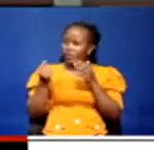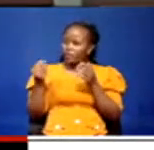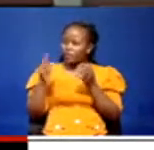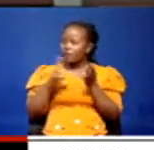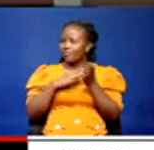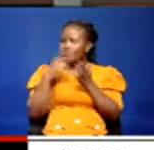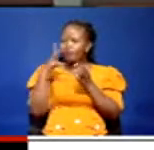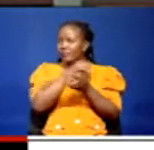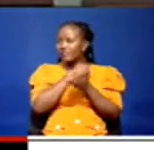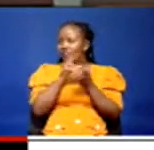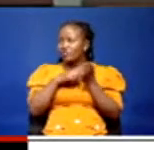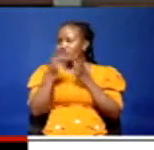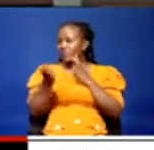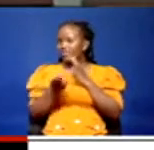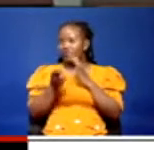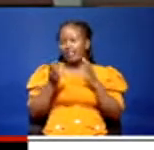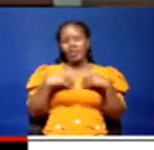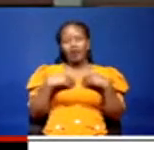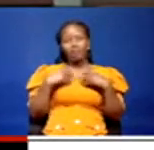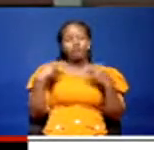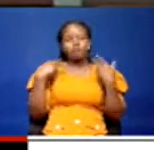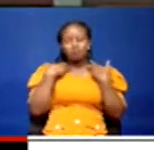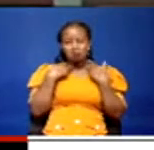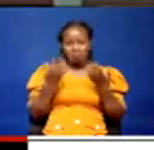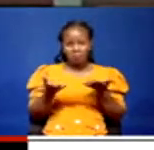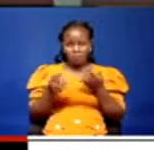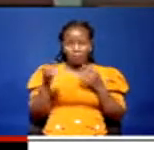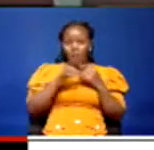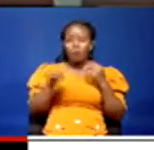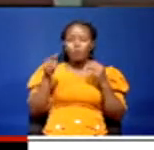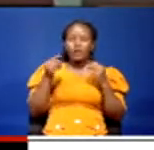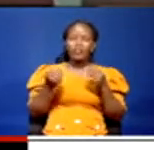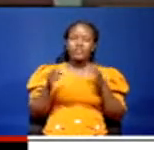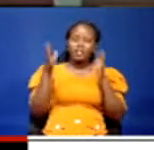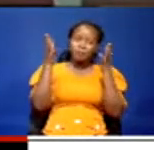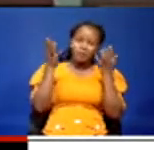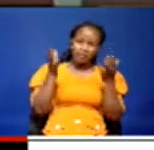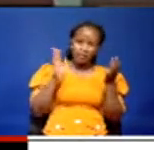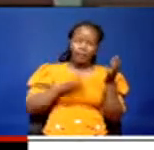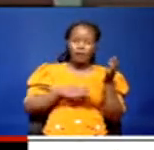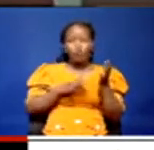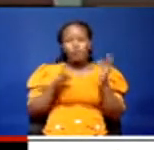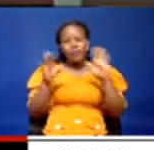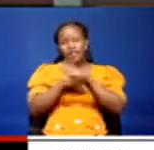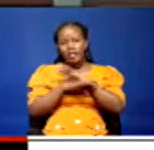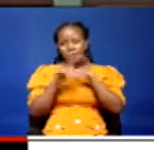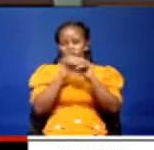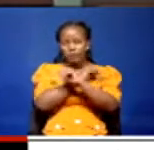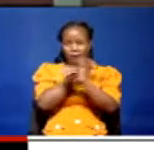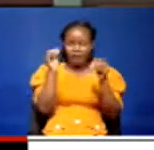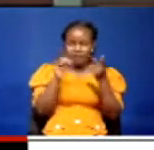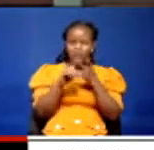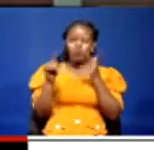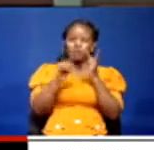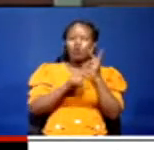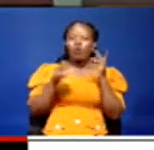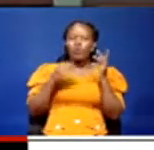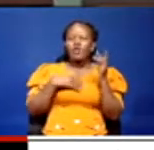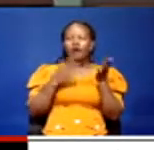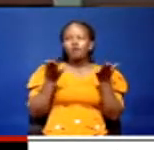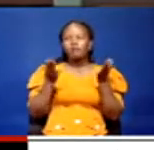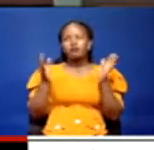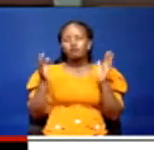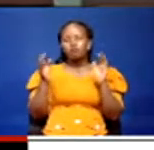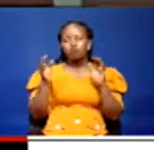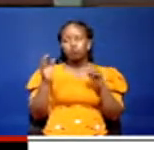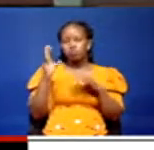here celebrating a woman Chief Justice, right? We are here celebrating a woman Deputy President coming in, right? So all we can do is give it our